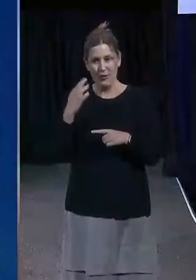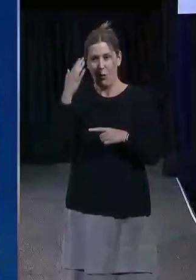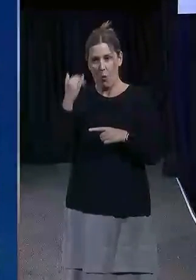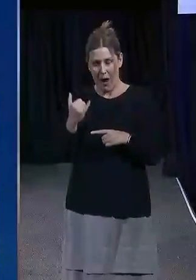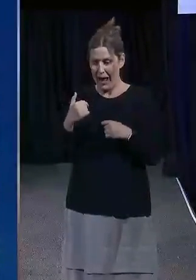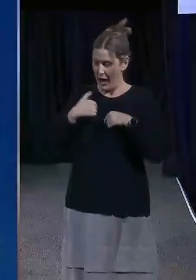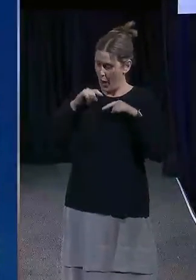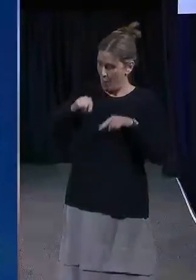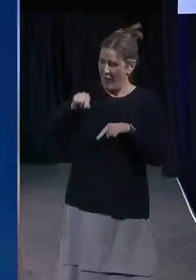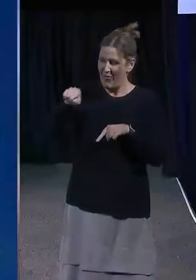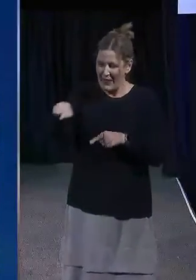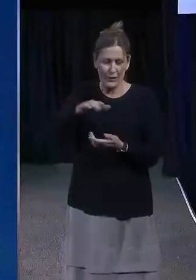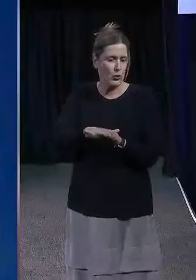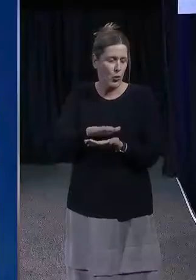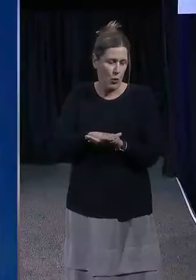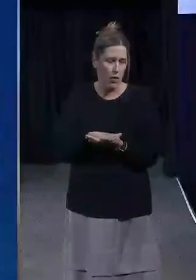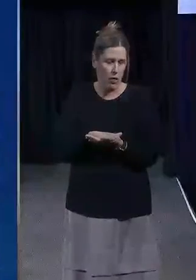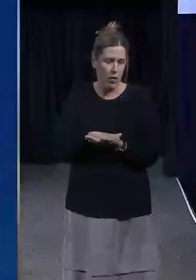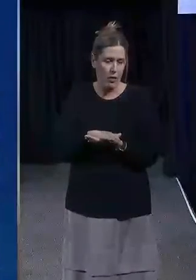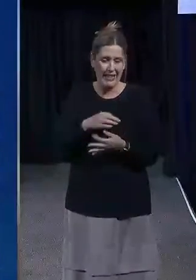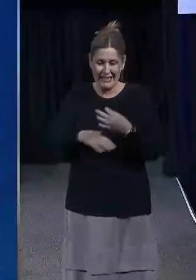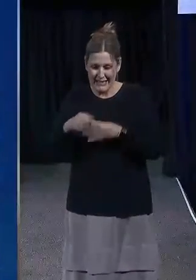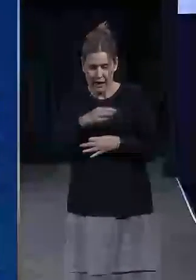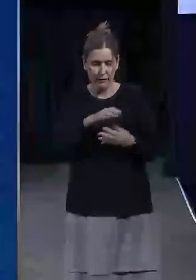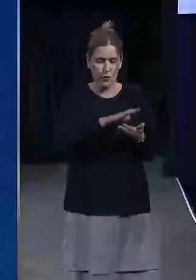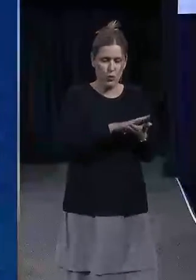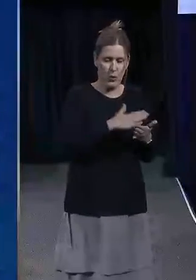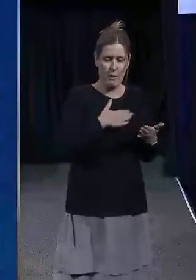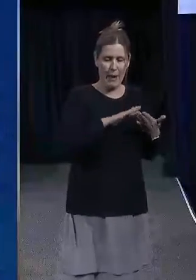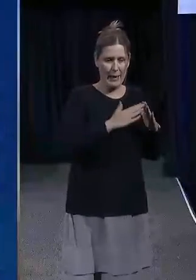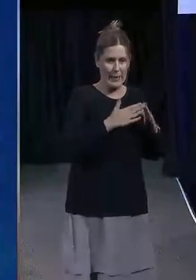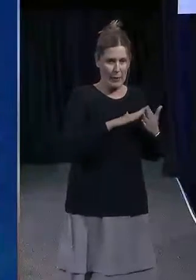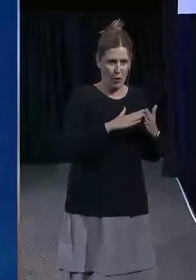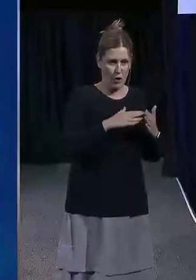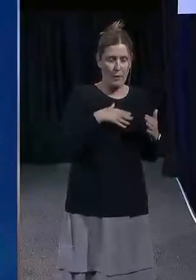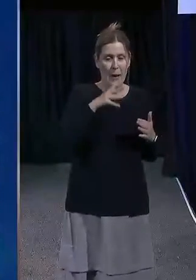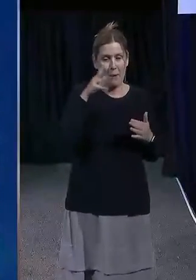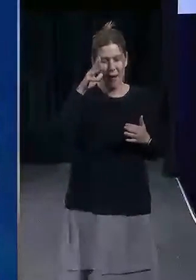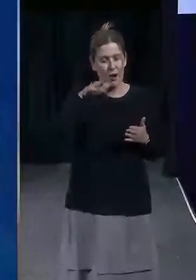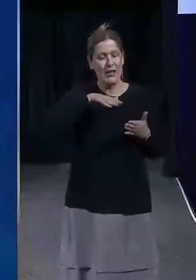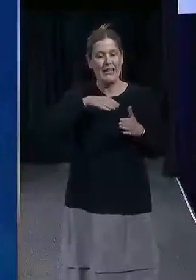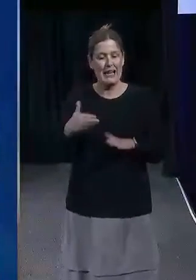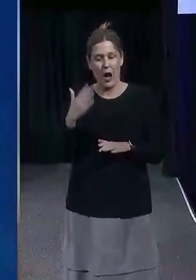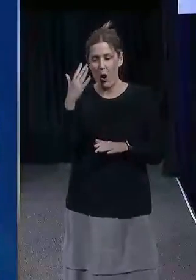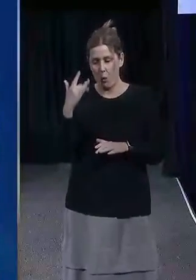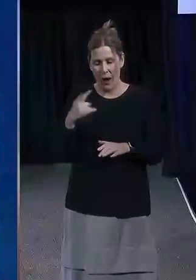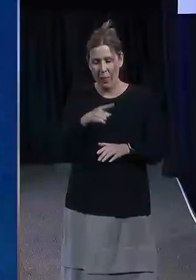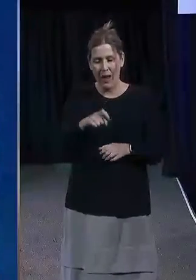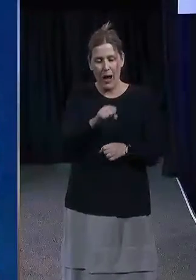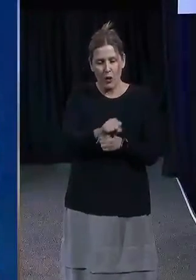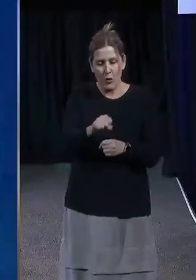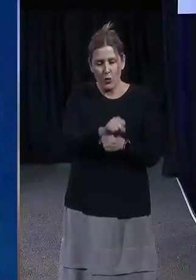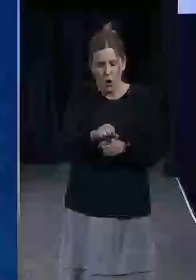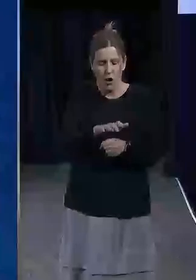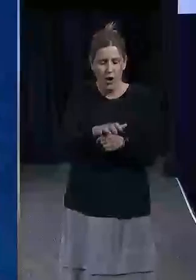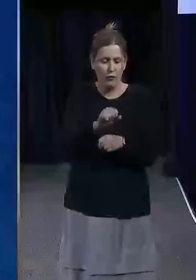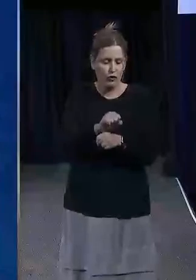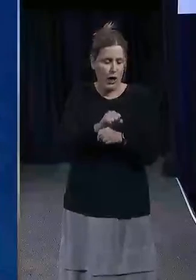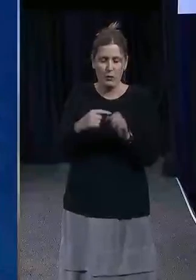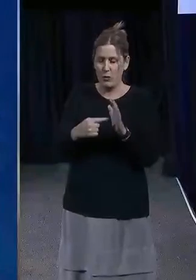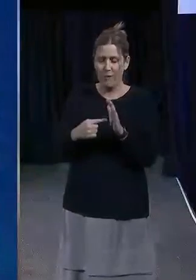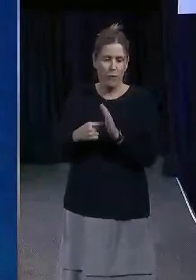of the schools that were in my neighborhood. They died because they had to work enough jobs to